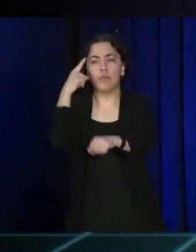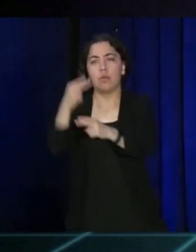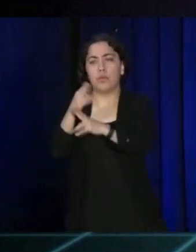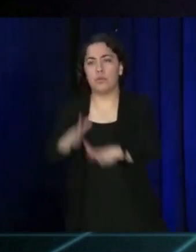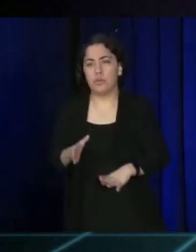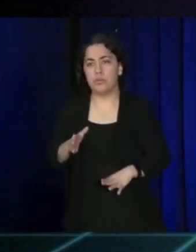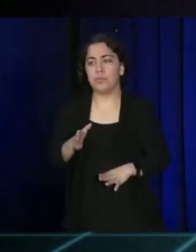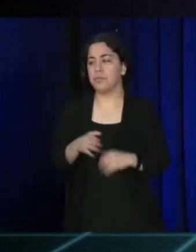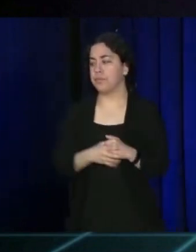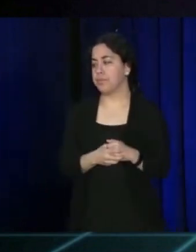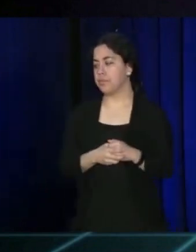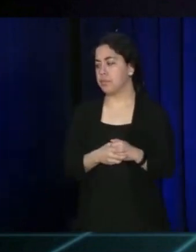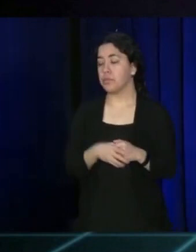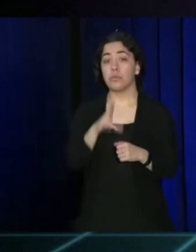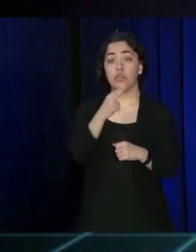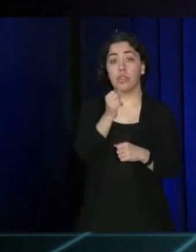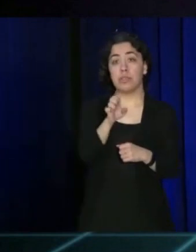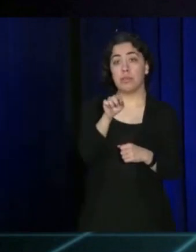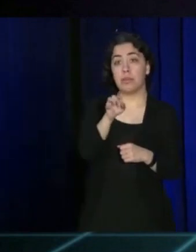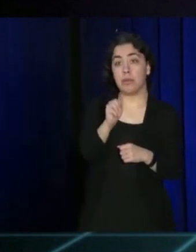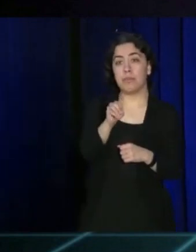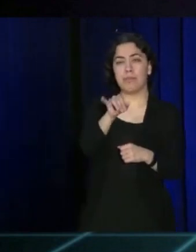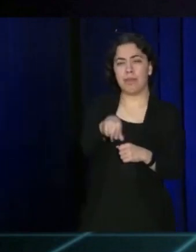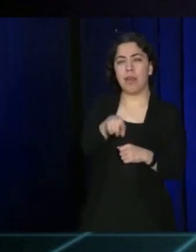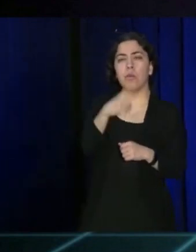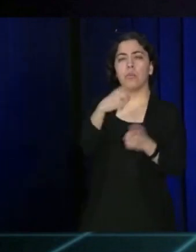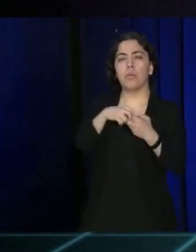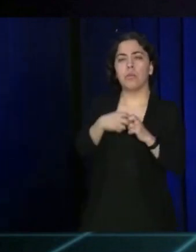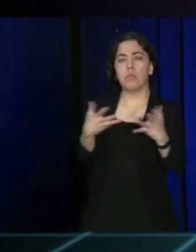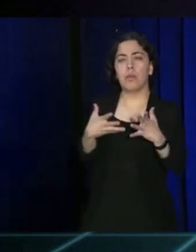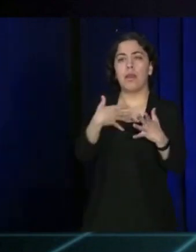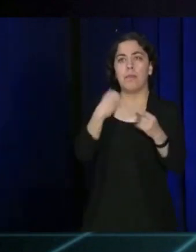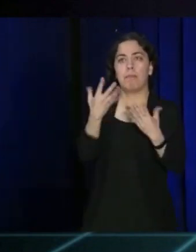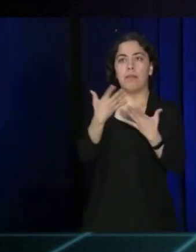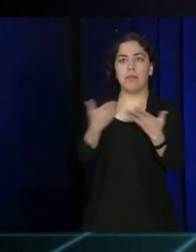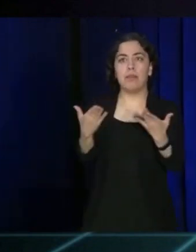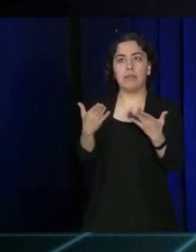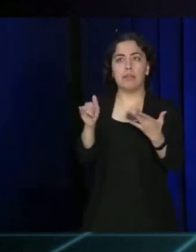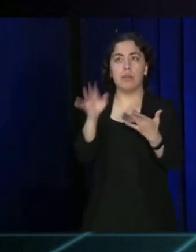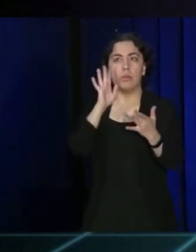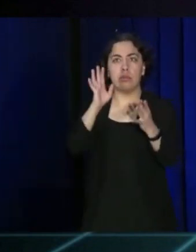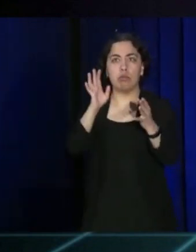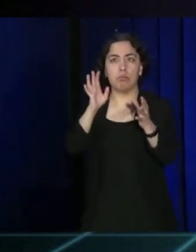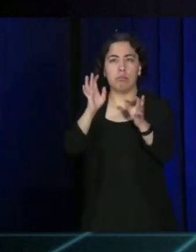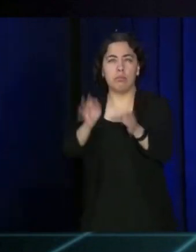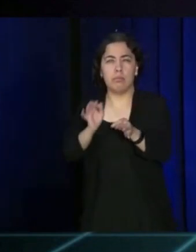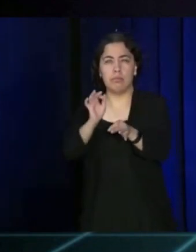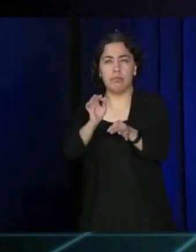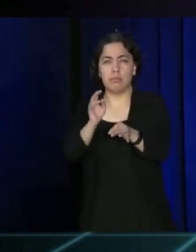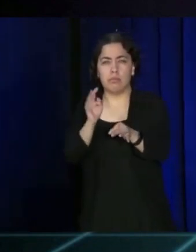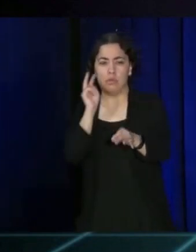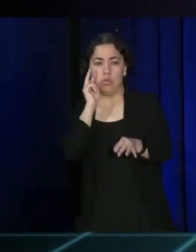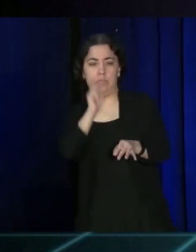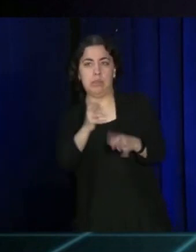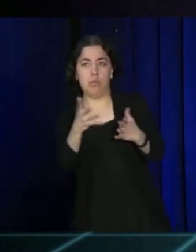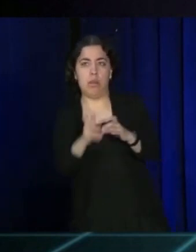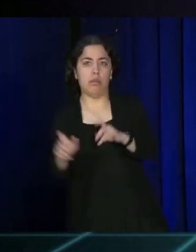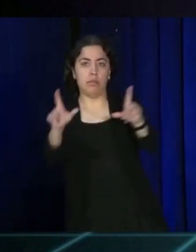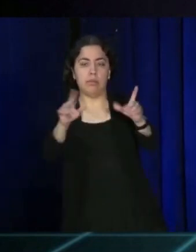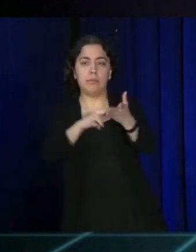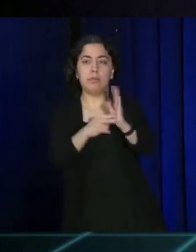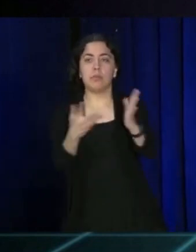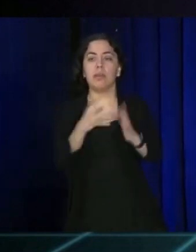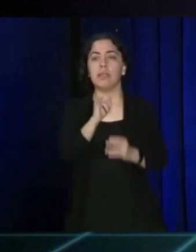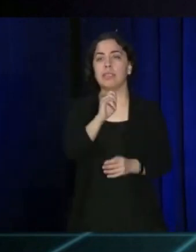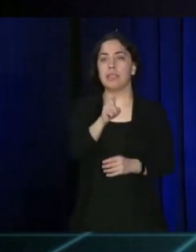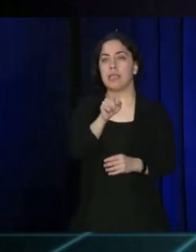the problem here is that Chase has a bunch of dynamic stuff that's going to determine what you see. So they put a index HTML somewhere